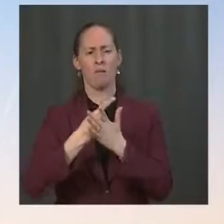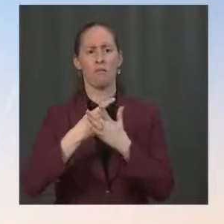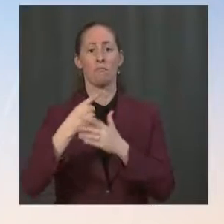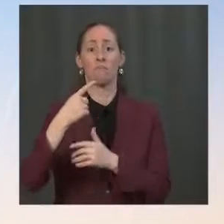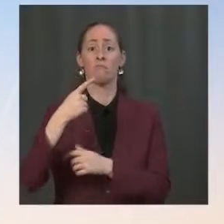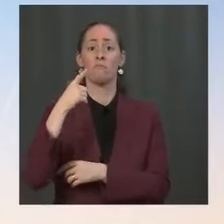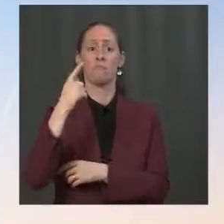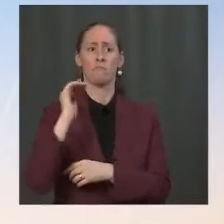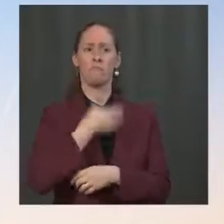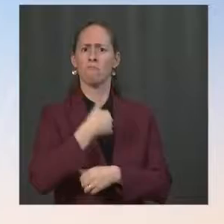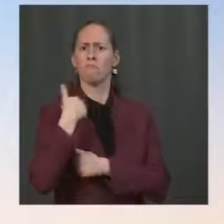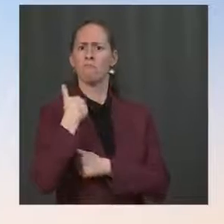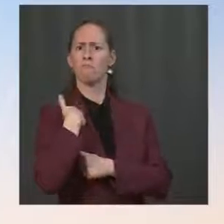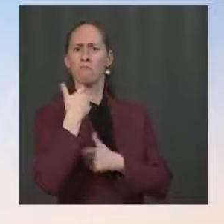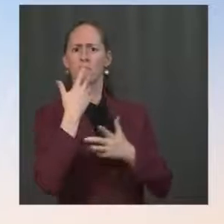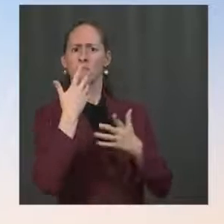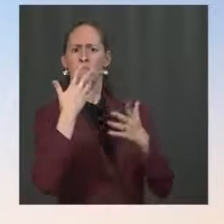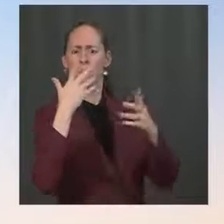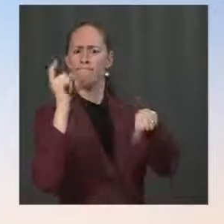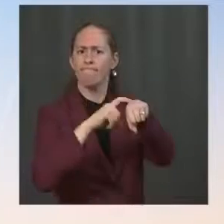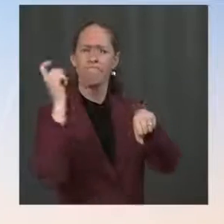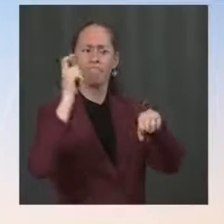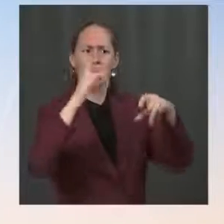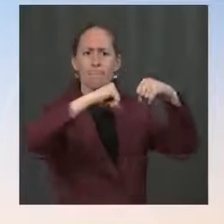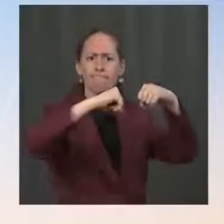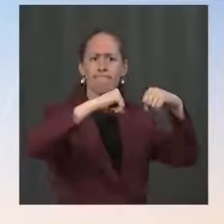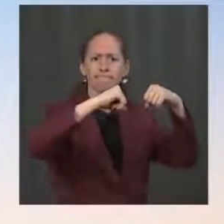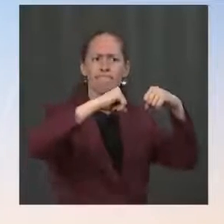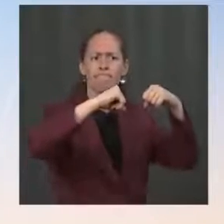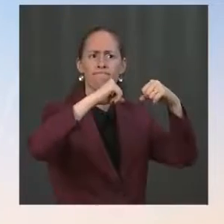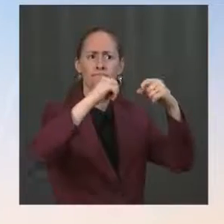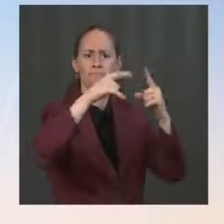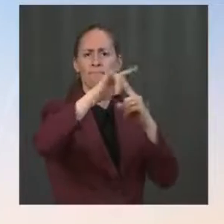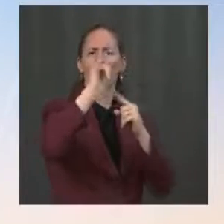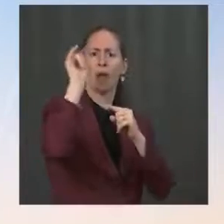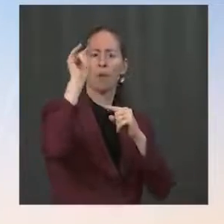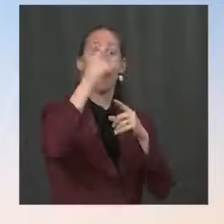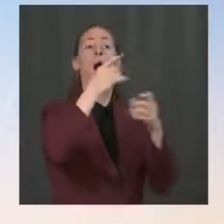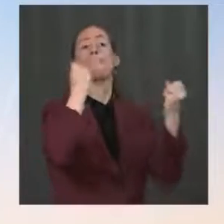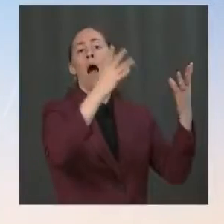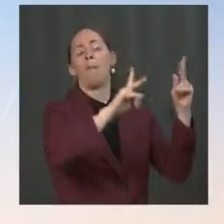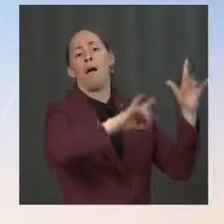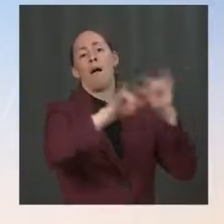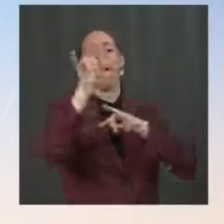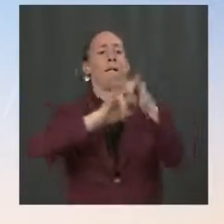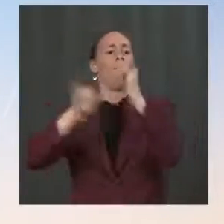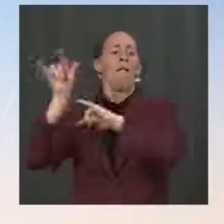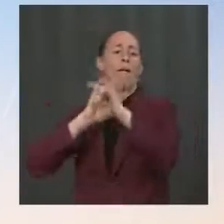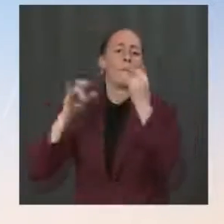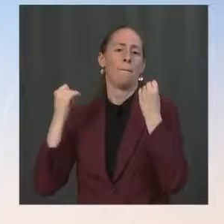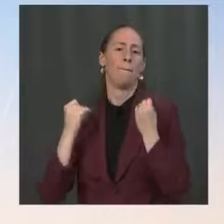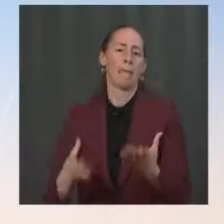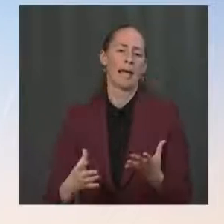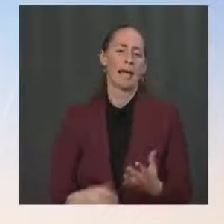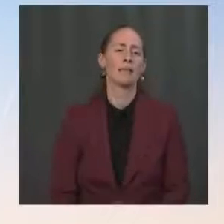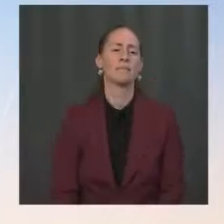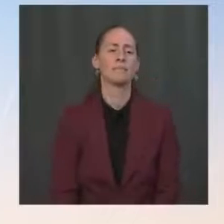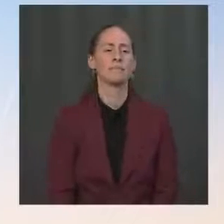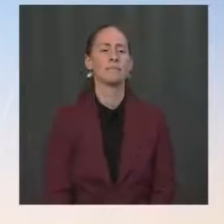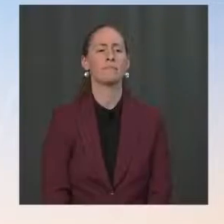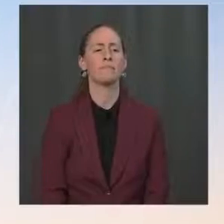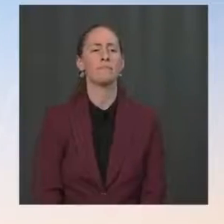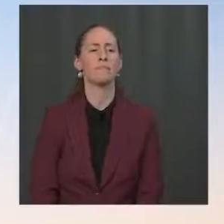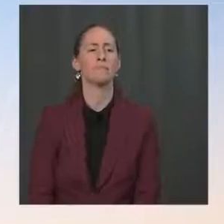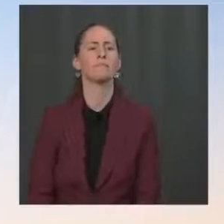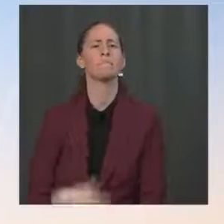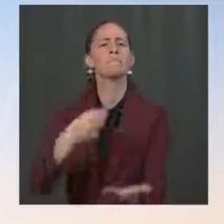104,000 people. Thank you. Go ahead. How would you describe the relationship right now with the Taliban in light of the attack, and are they still helping